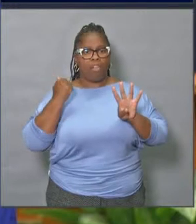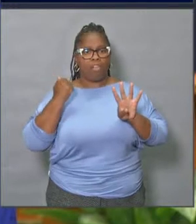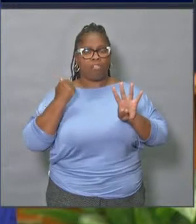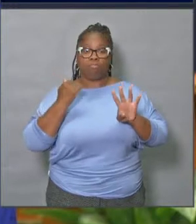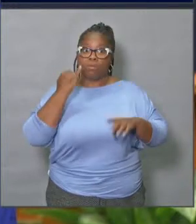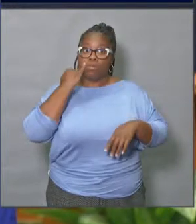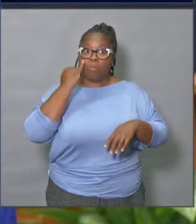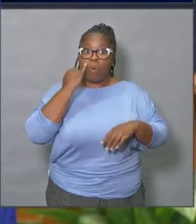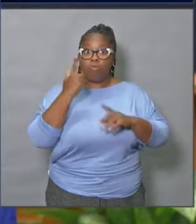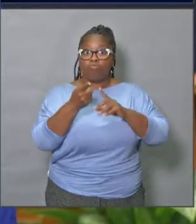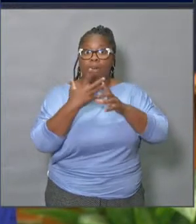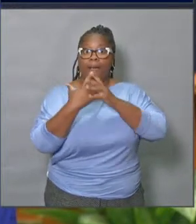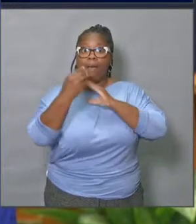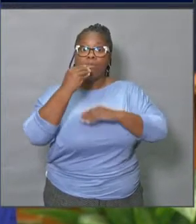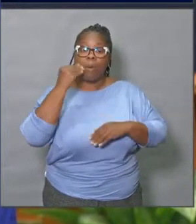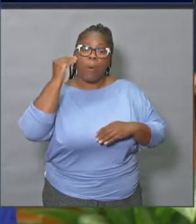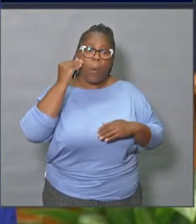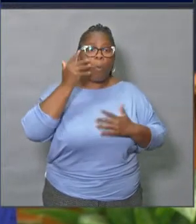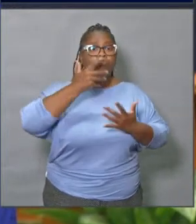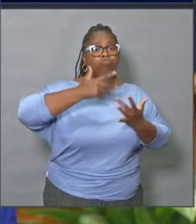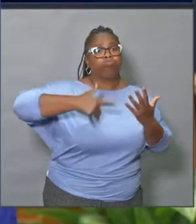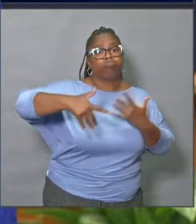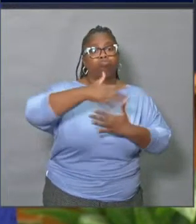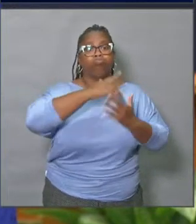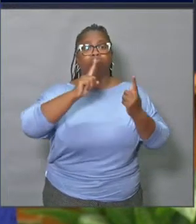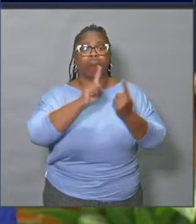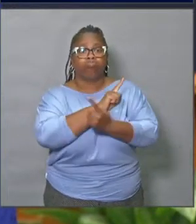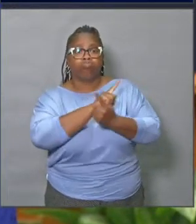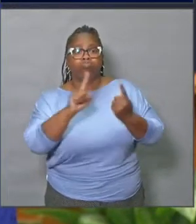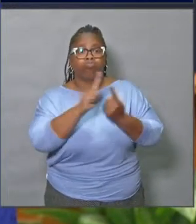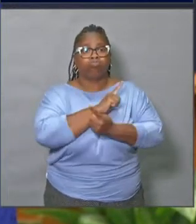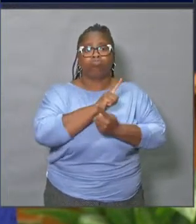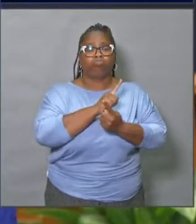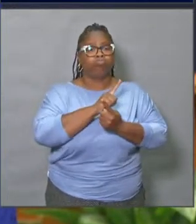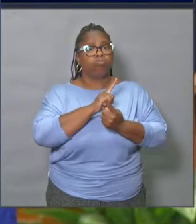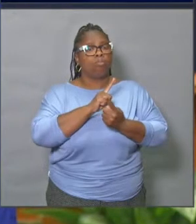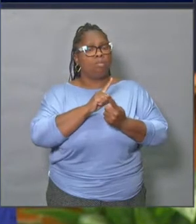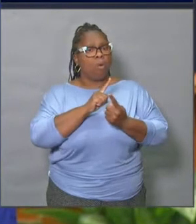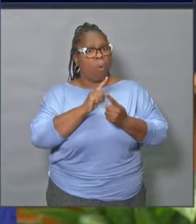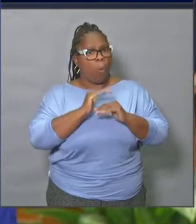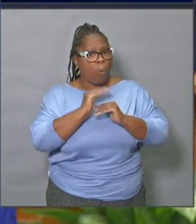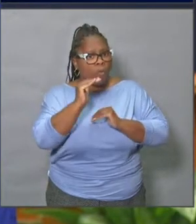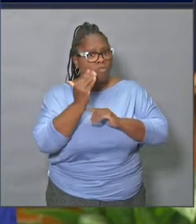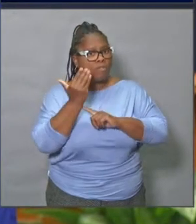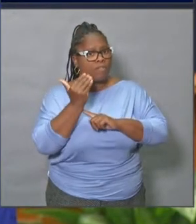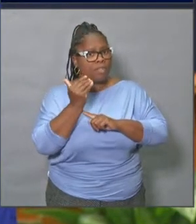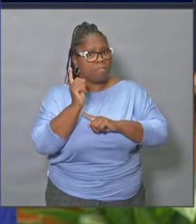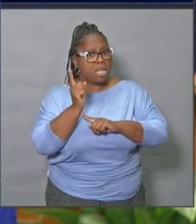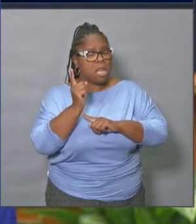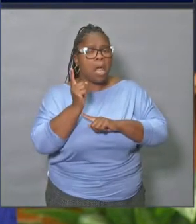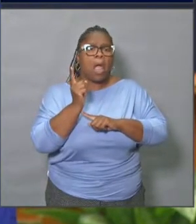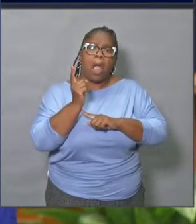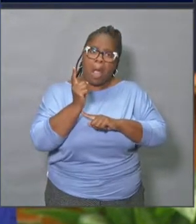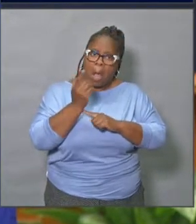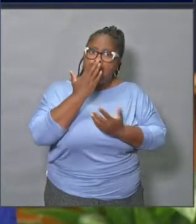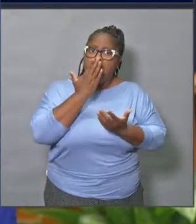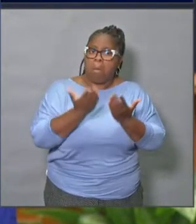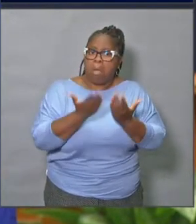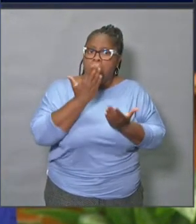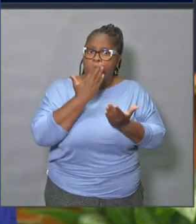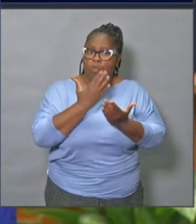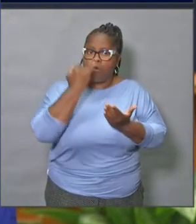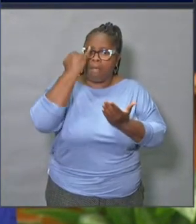people outside your household without masks for more than 15 minutes, please consider getting tested for